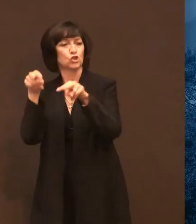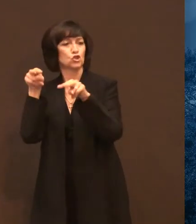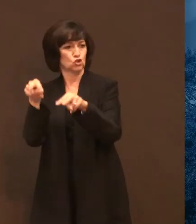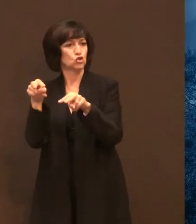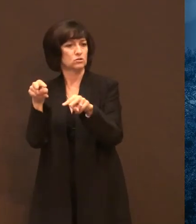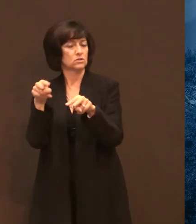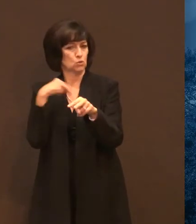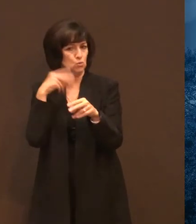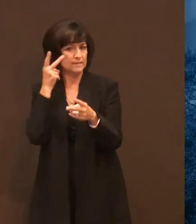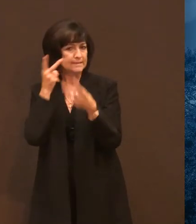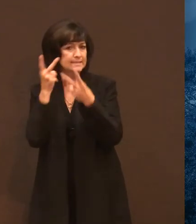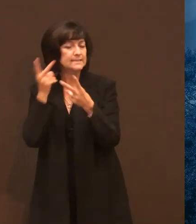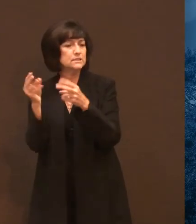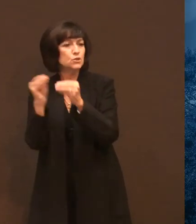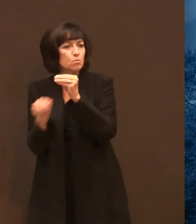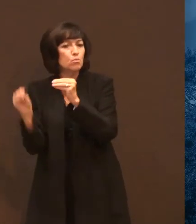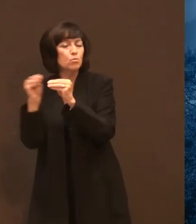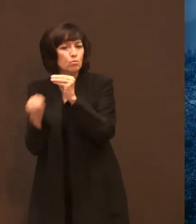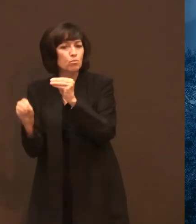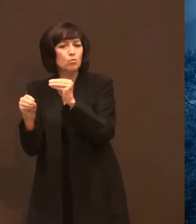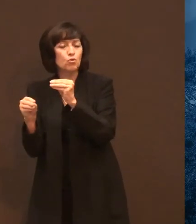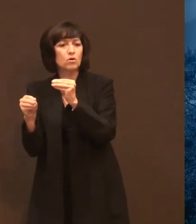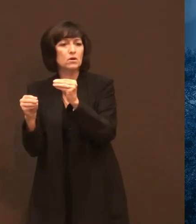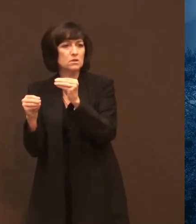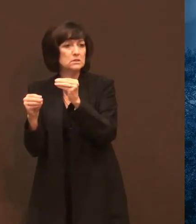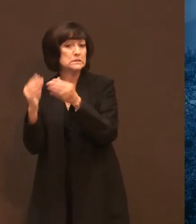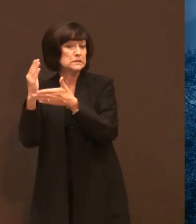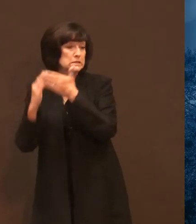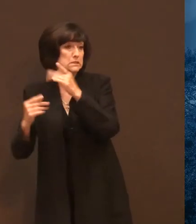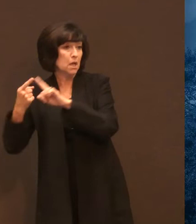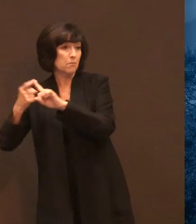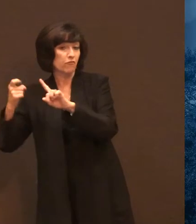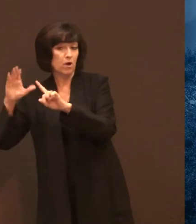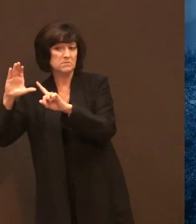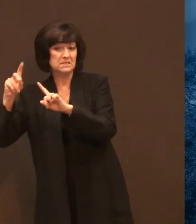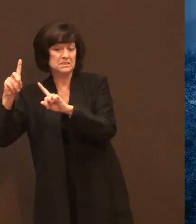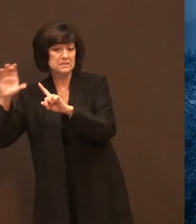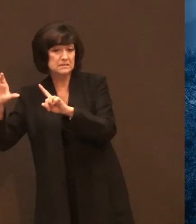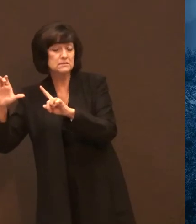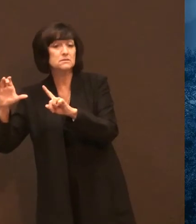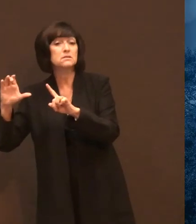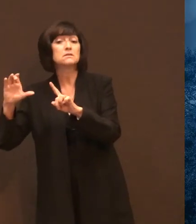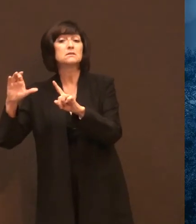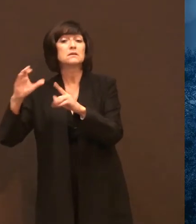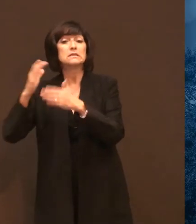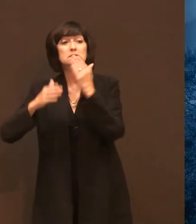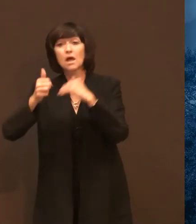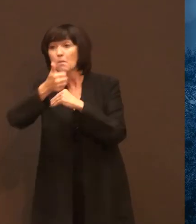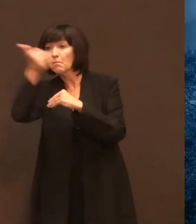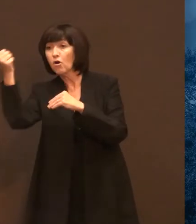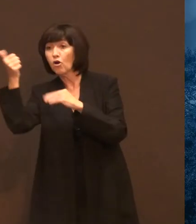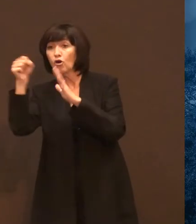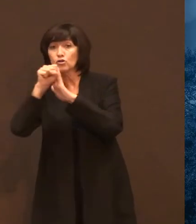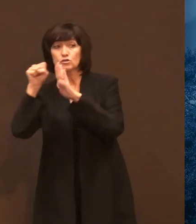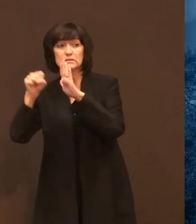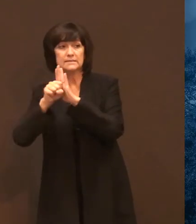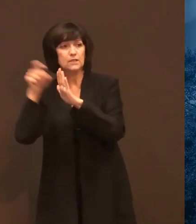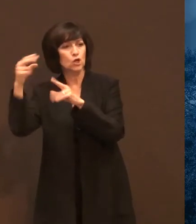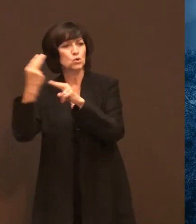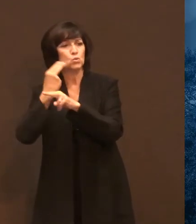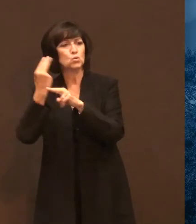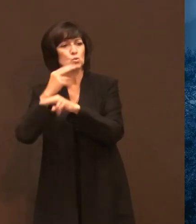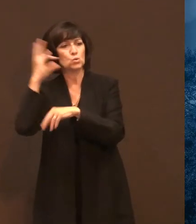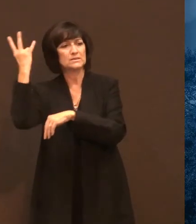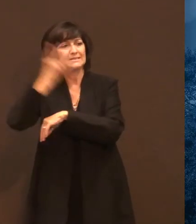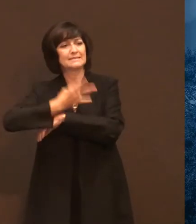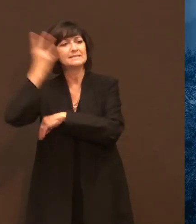that, whether it's CDC, other states, others are using a 7-day average. So we're going to